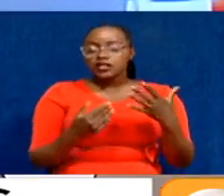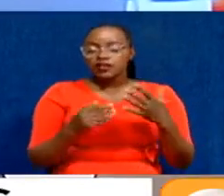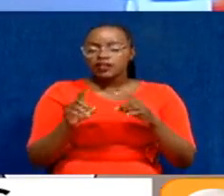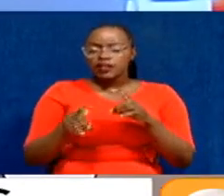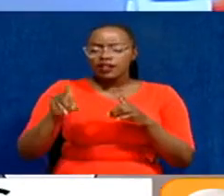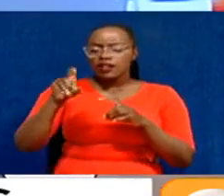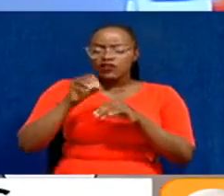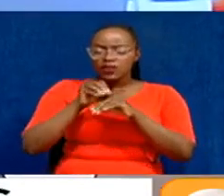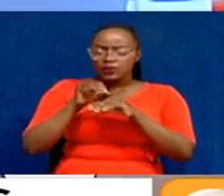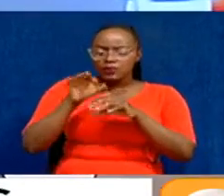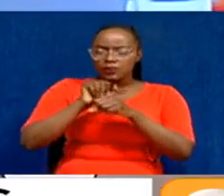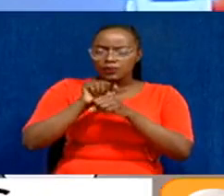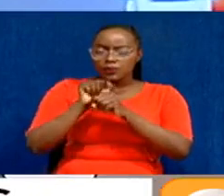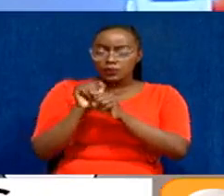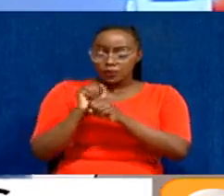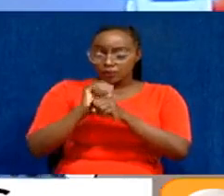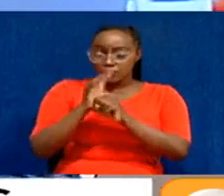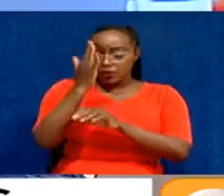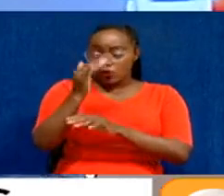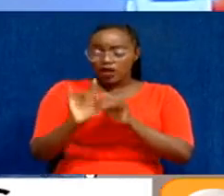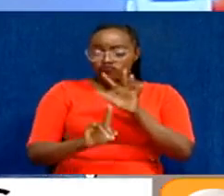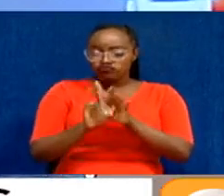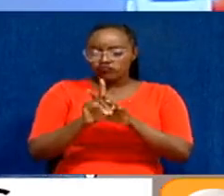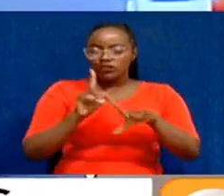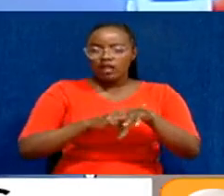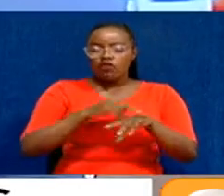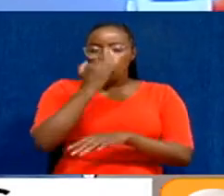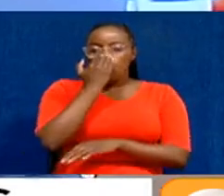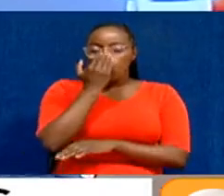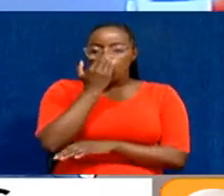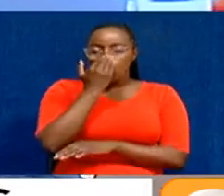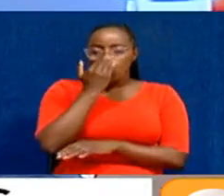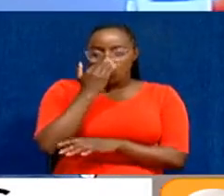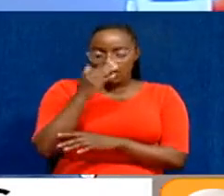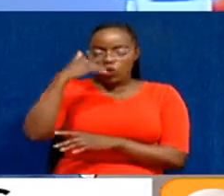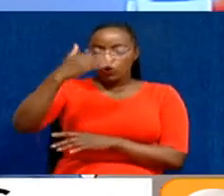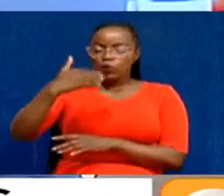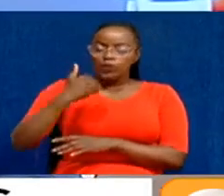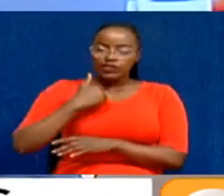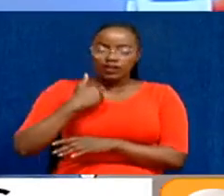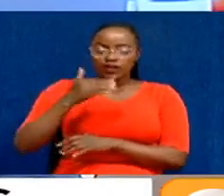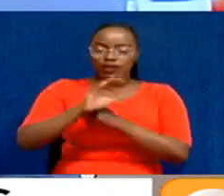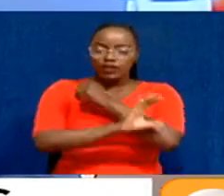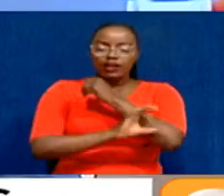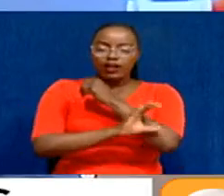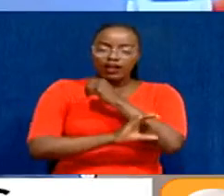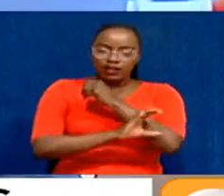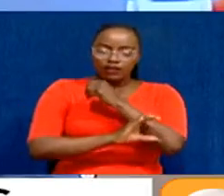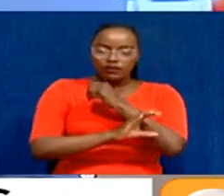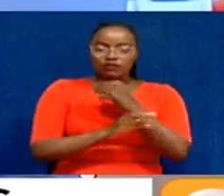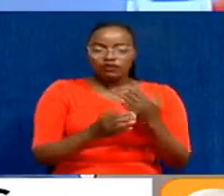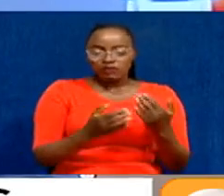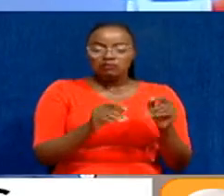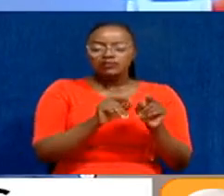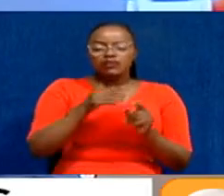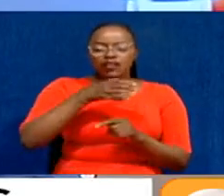the increased transmission could arise from the onset of the flu season currently experienced in the country. This comes as models by